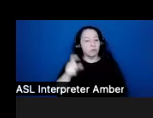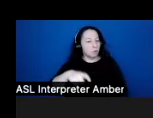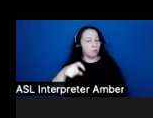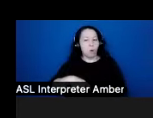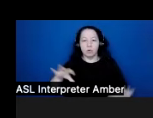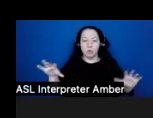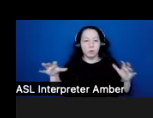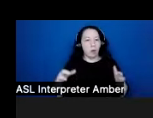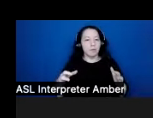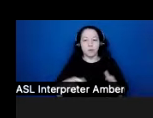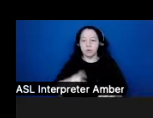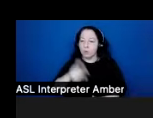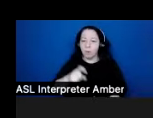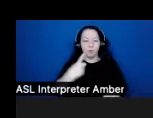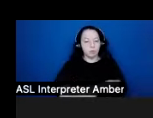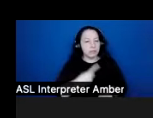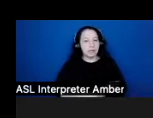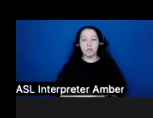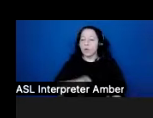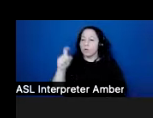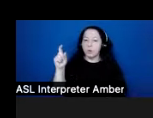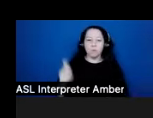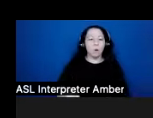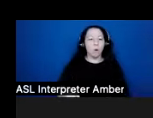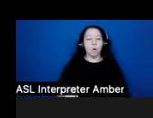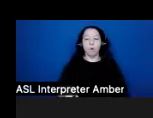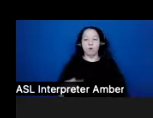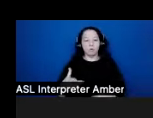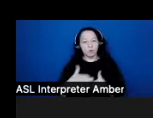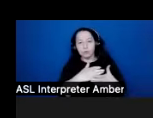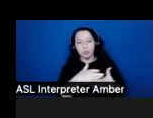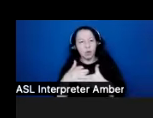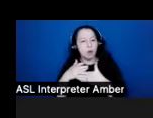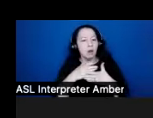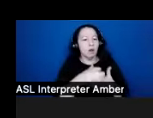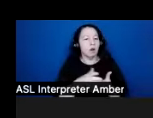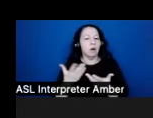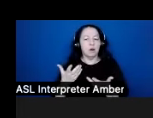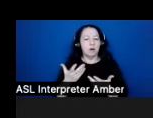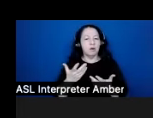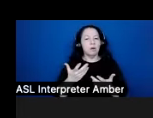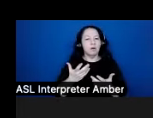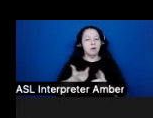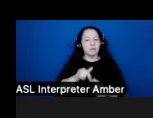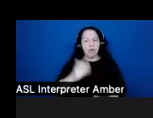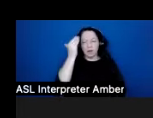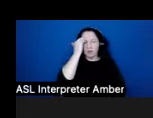to share in that the sort of the knowledge and the